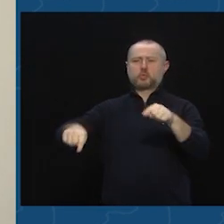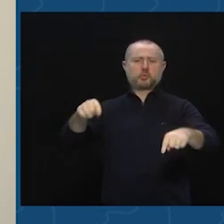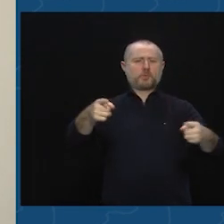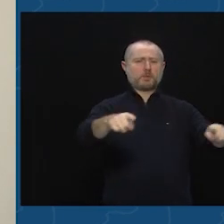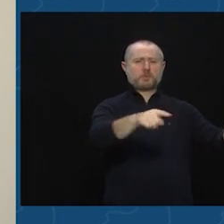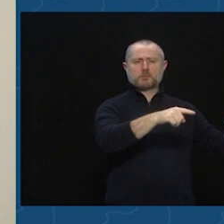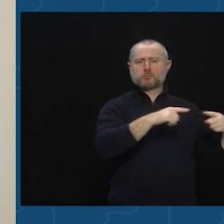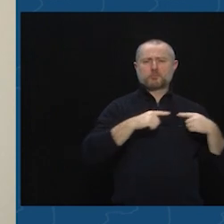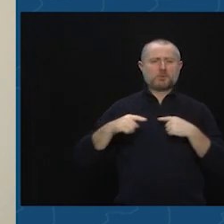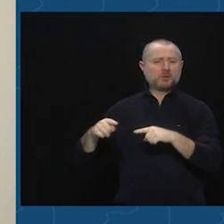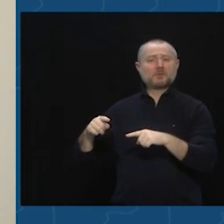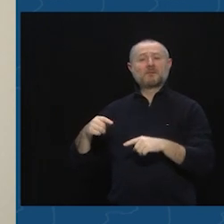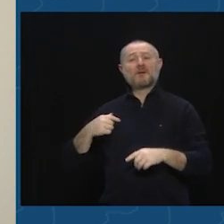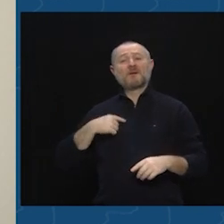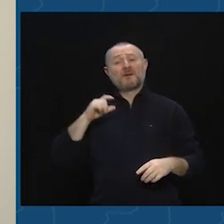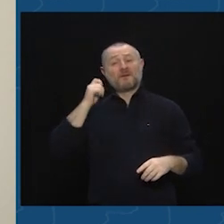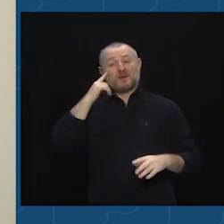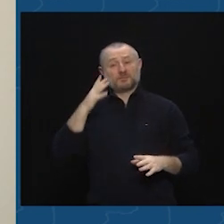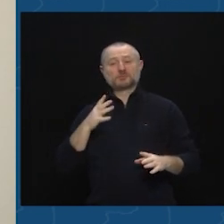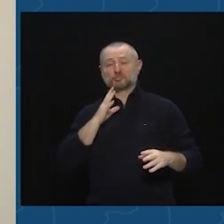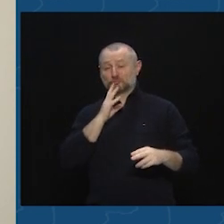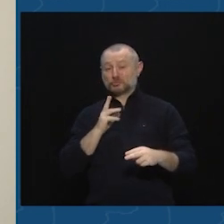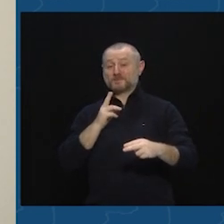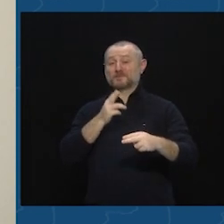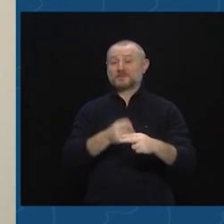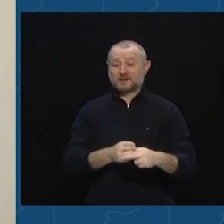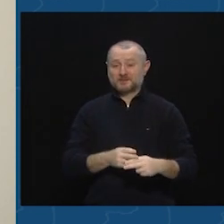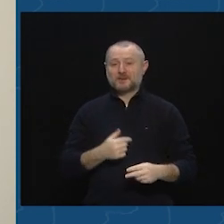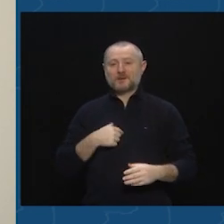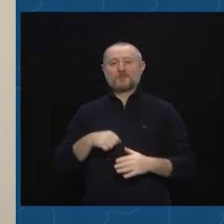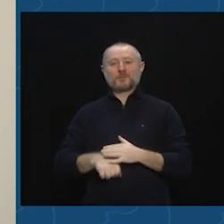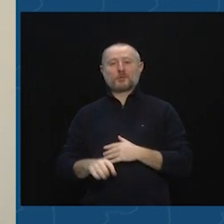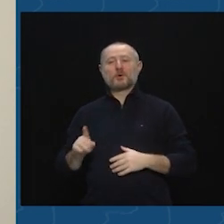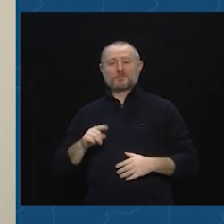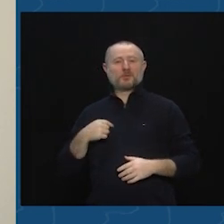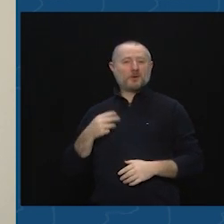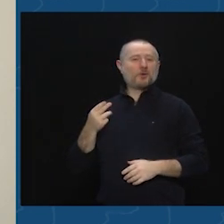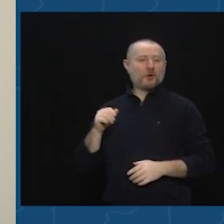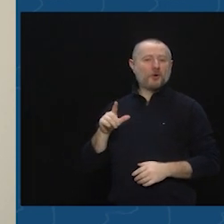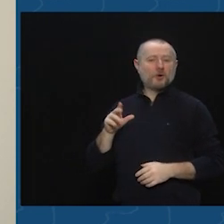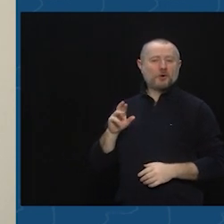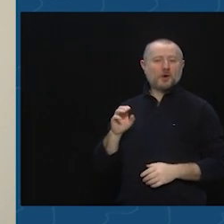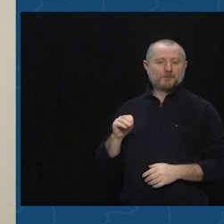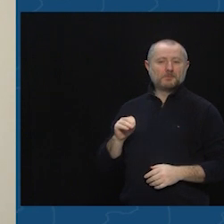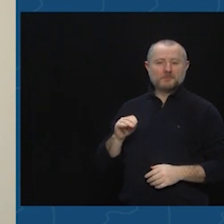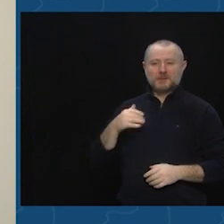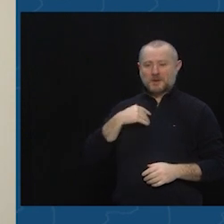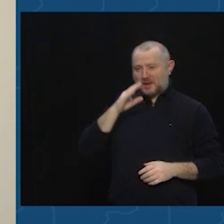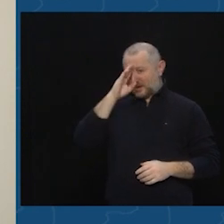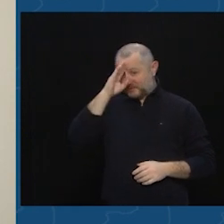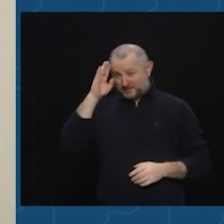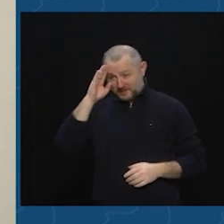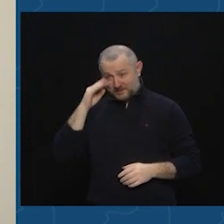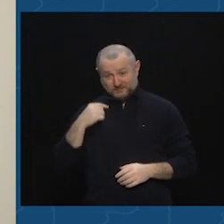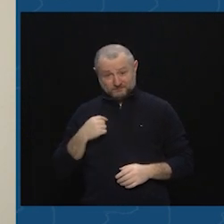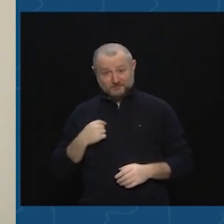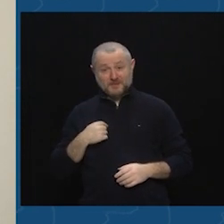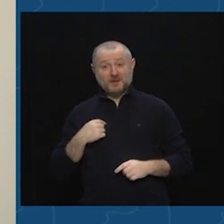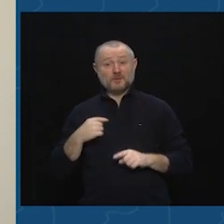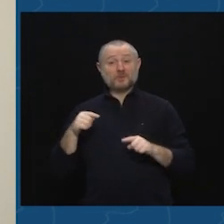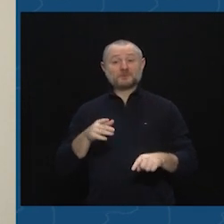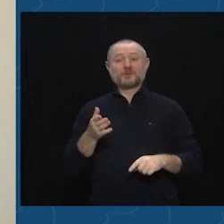I was born in Harlem Hospital, but I was at Harlem Hospital with the mayor, where we were tracking